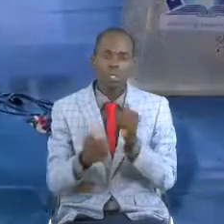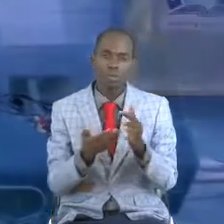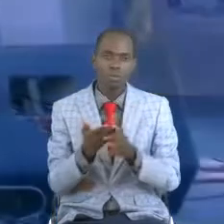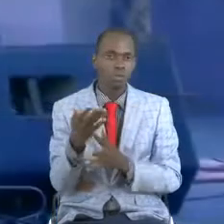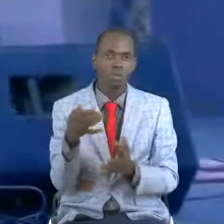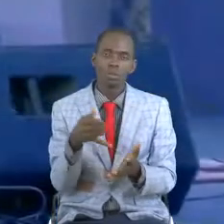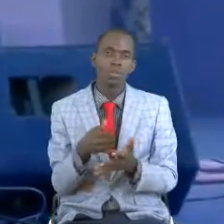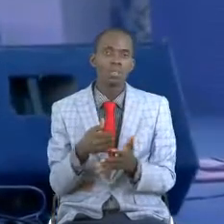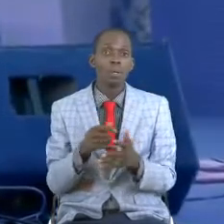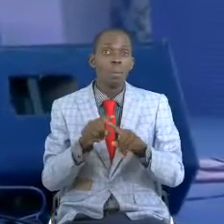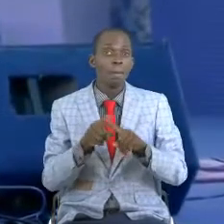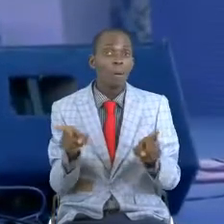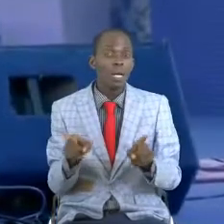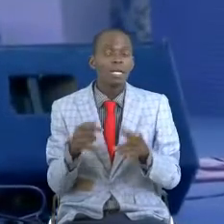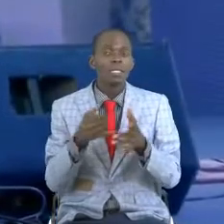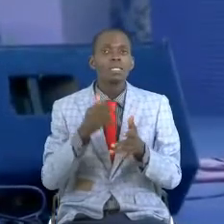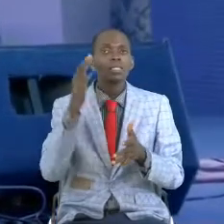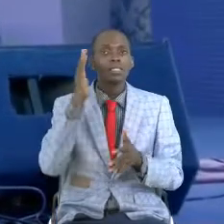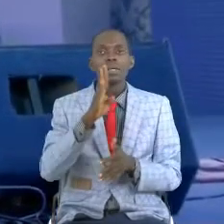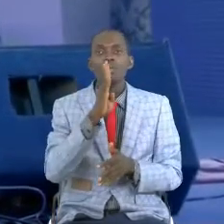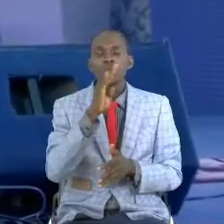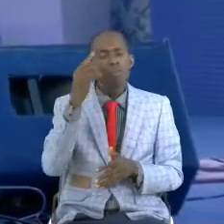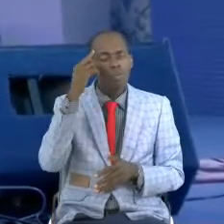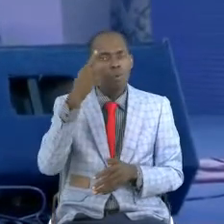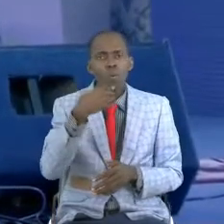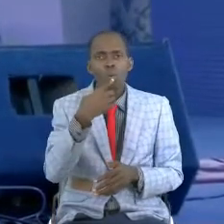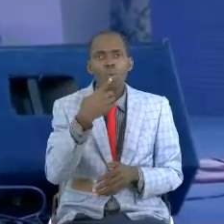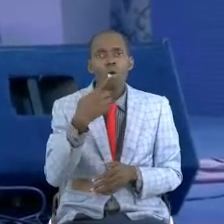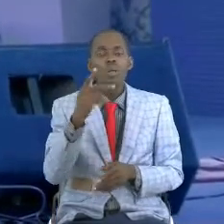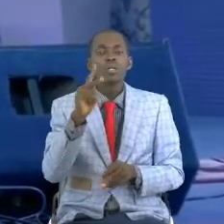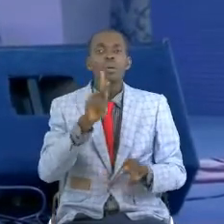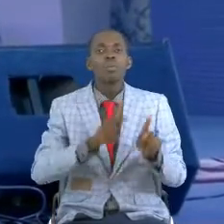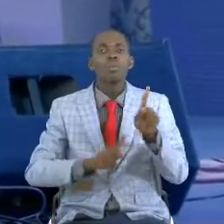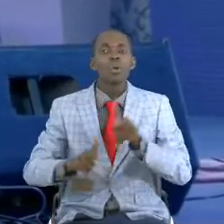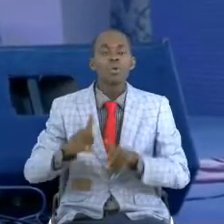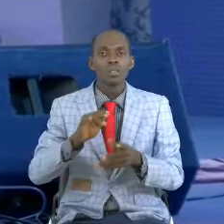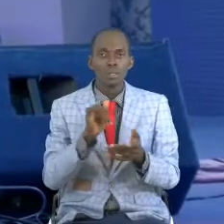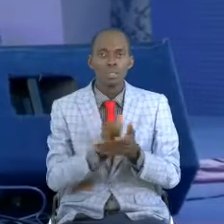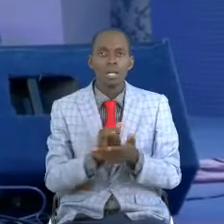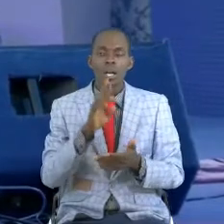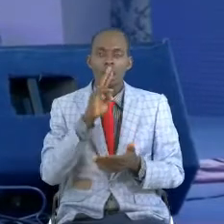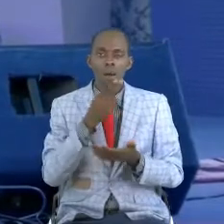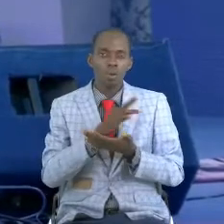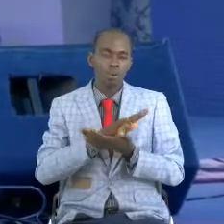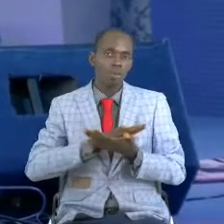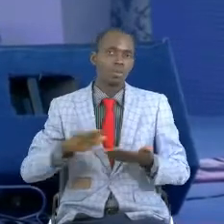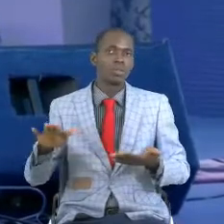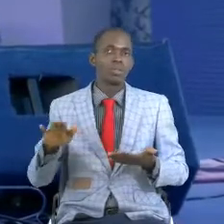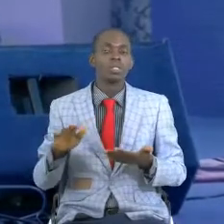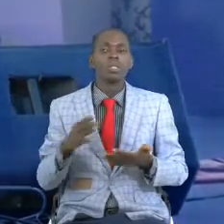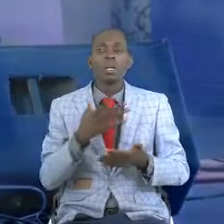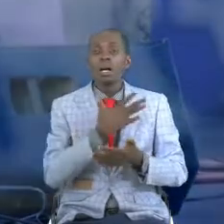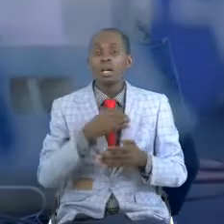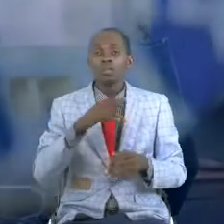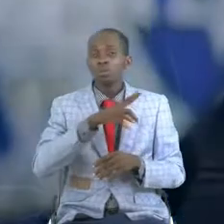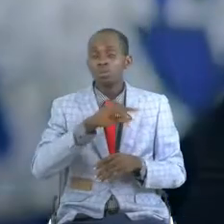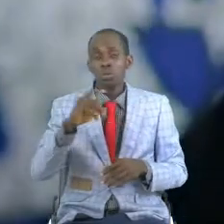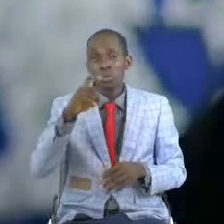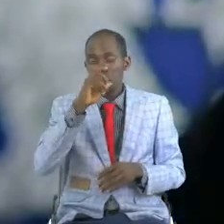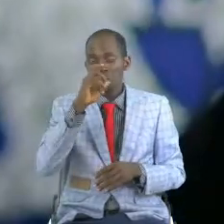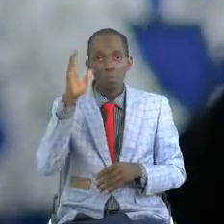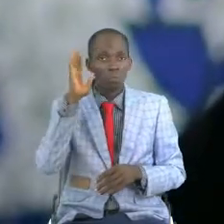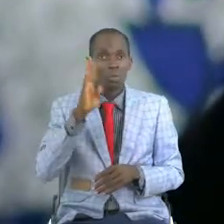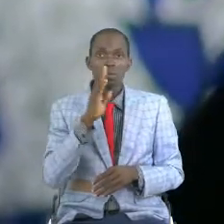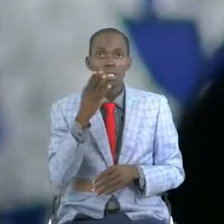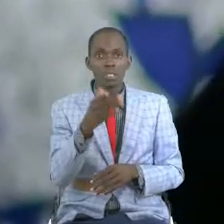it shall be for those the way-fearing men, though fools shall not err therein. You will not miss